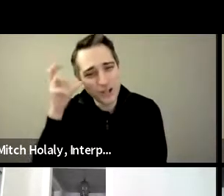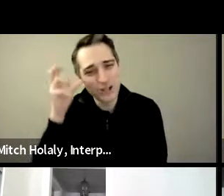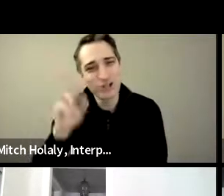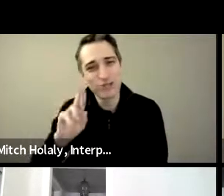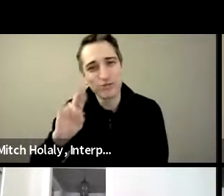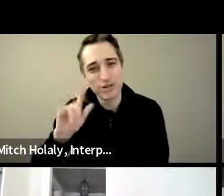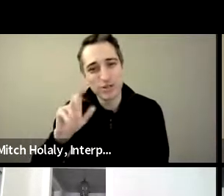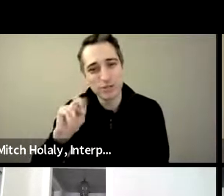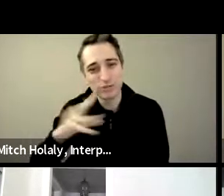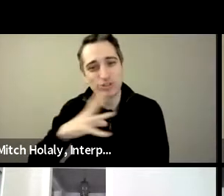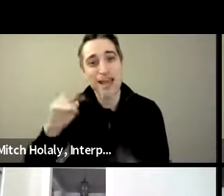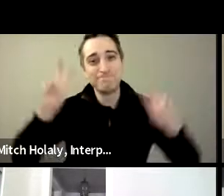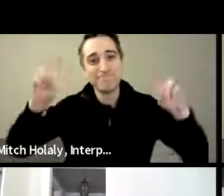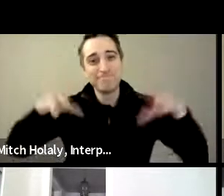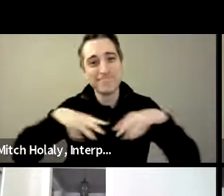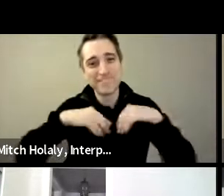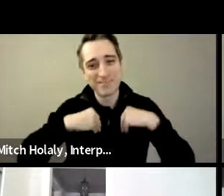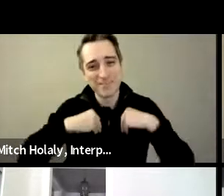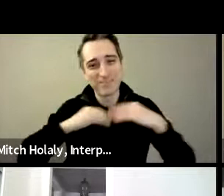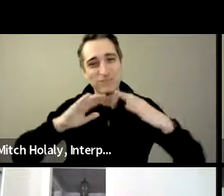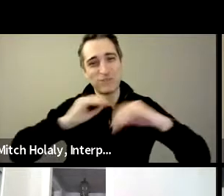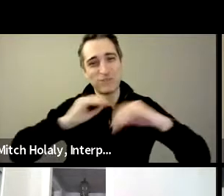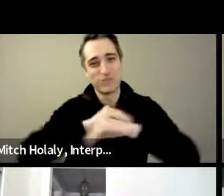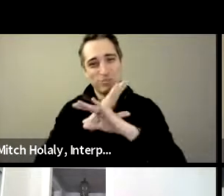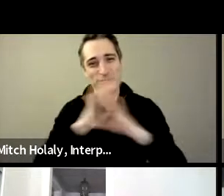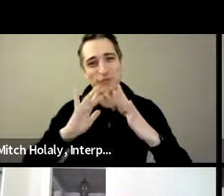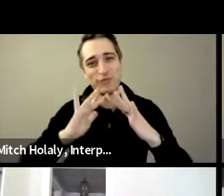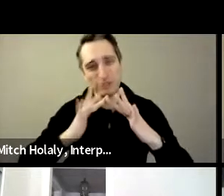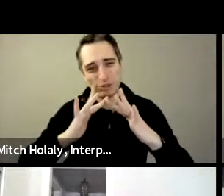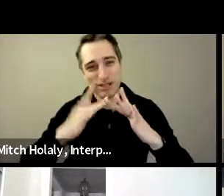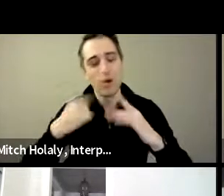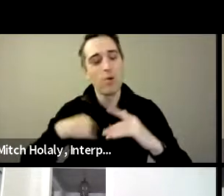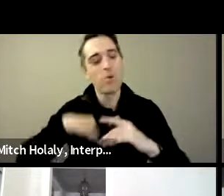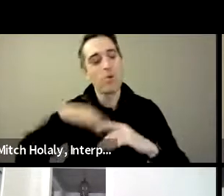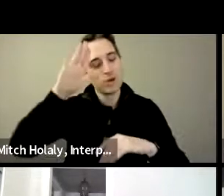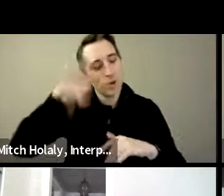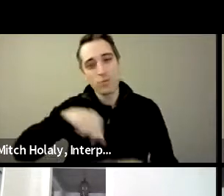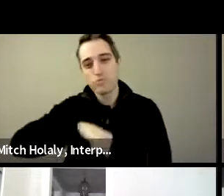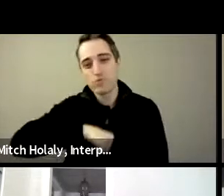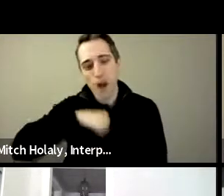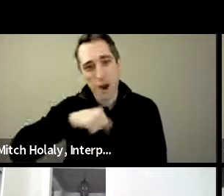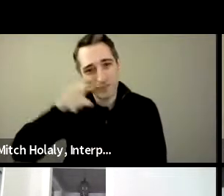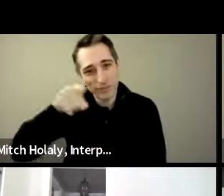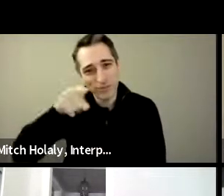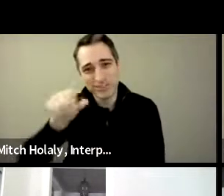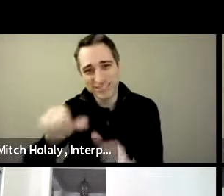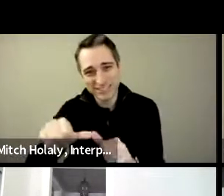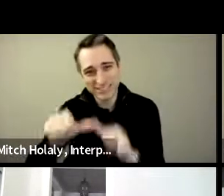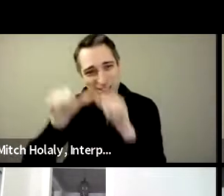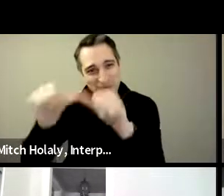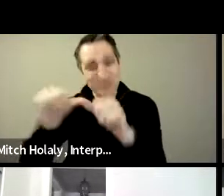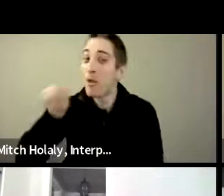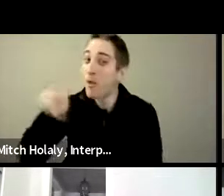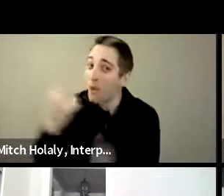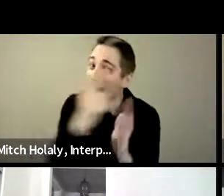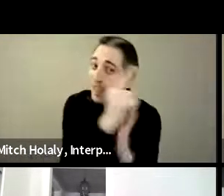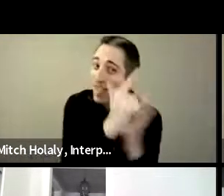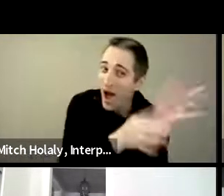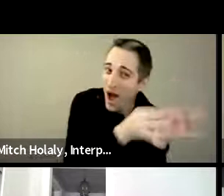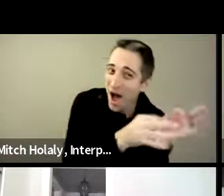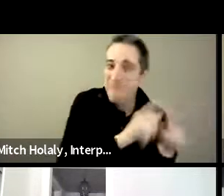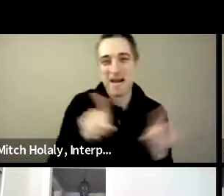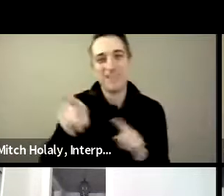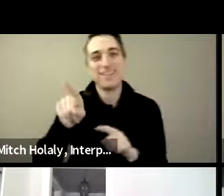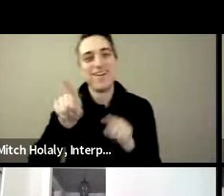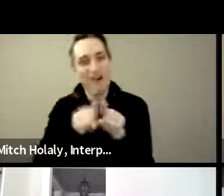virtually. And to know that we know he is very proud of your continuing on in his footsteps, not only in the law, but also on the